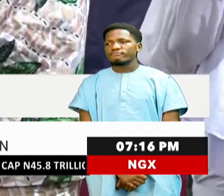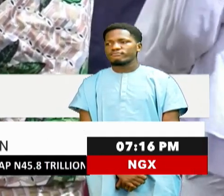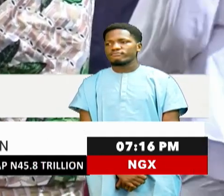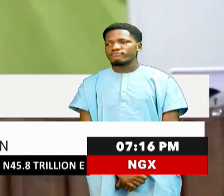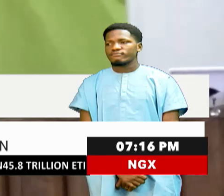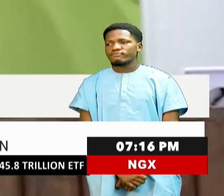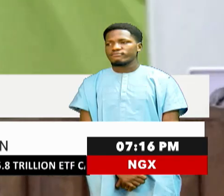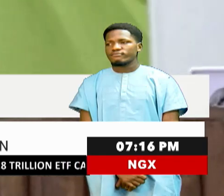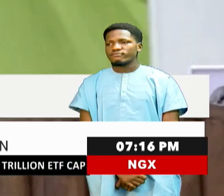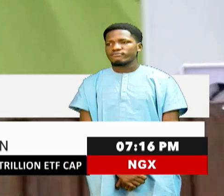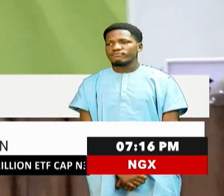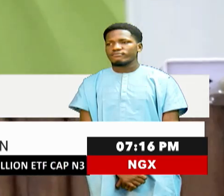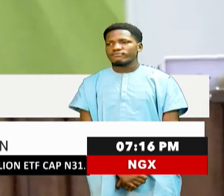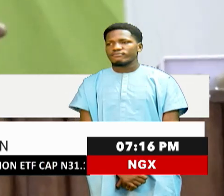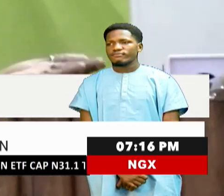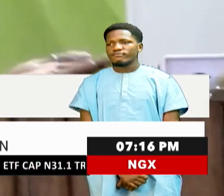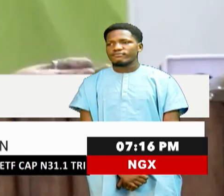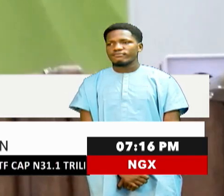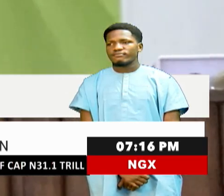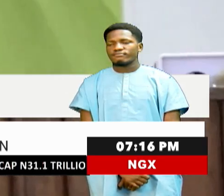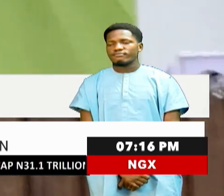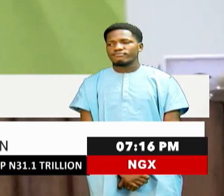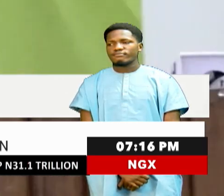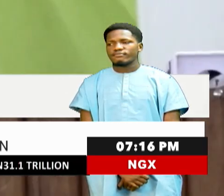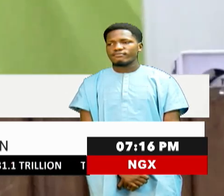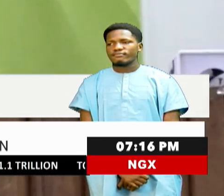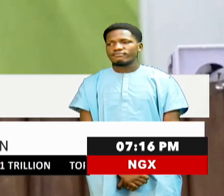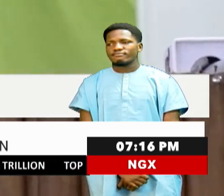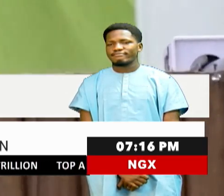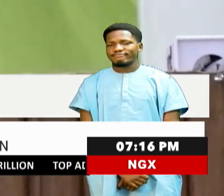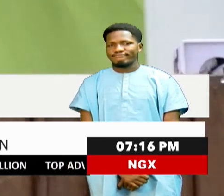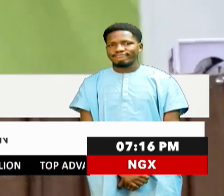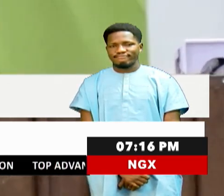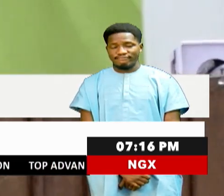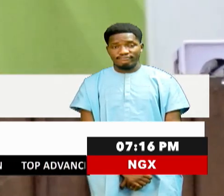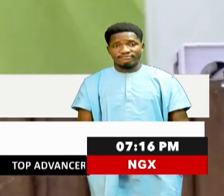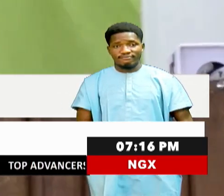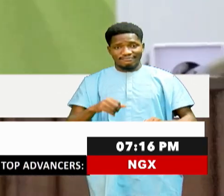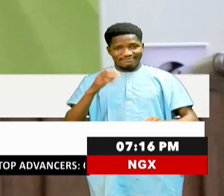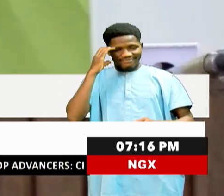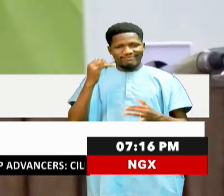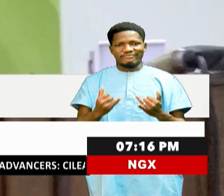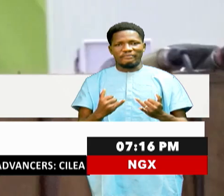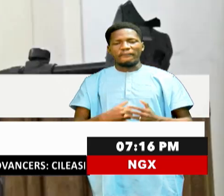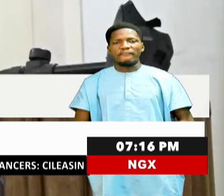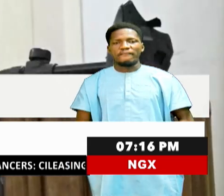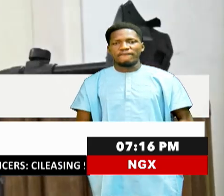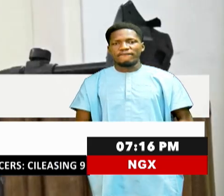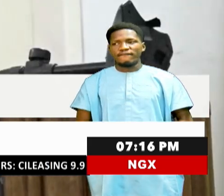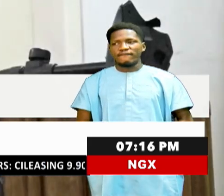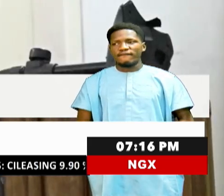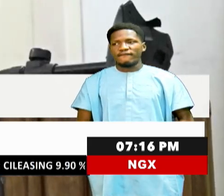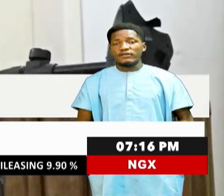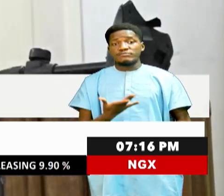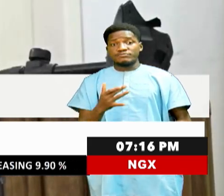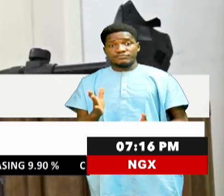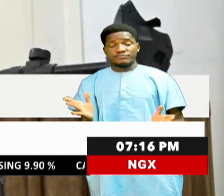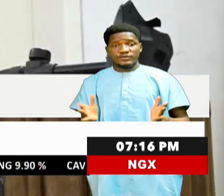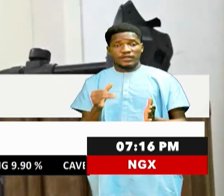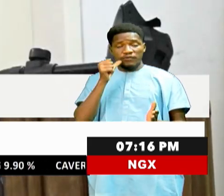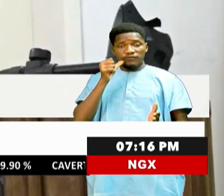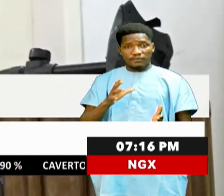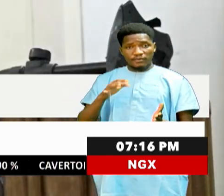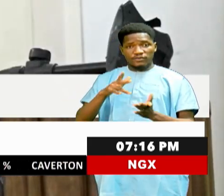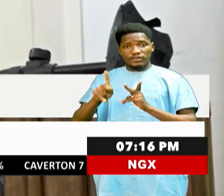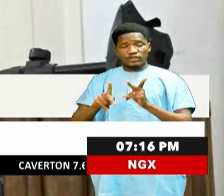students, where only two positions were reserved for female students out of 15. While urging female students to see